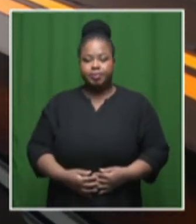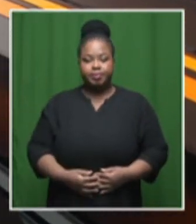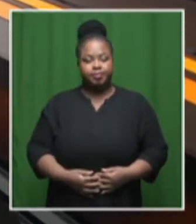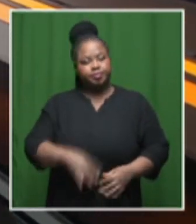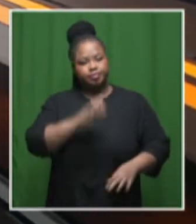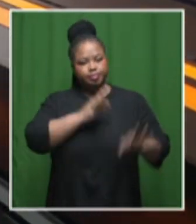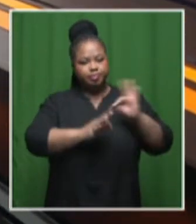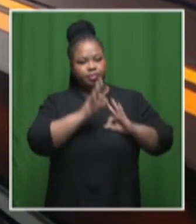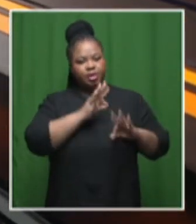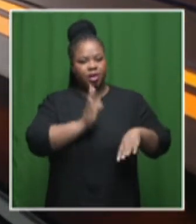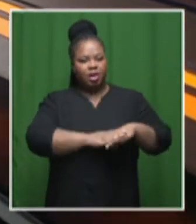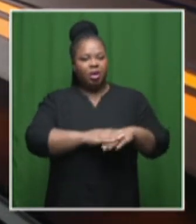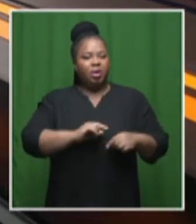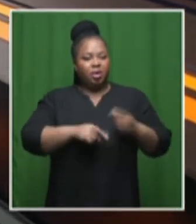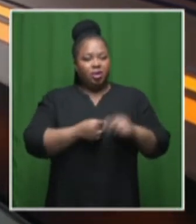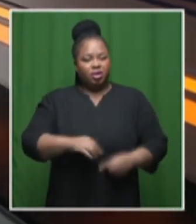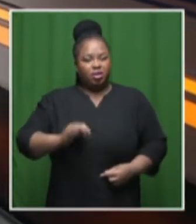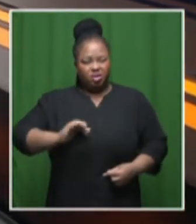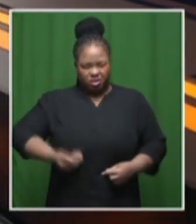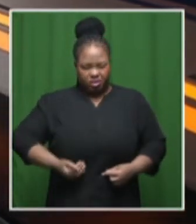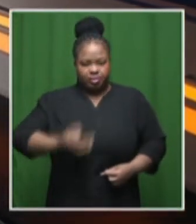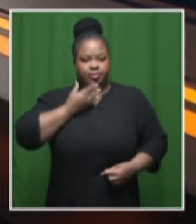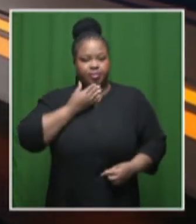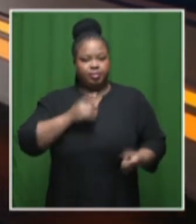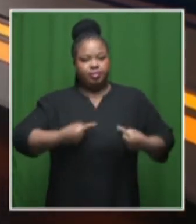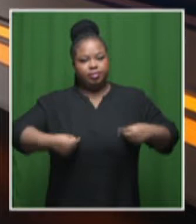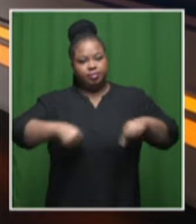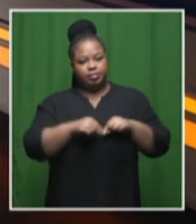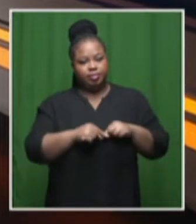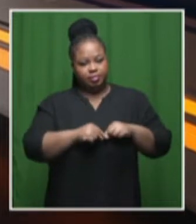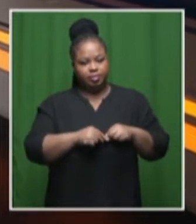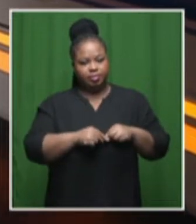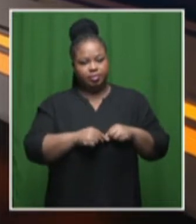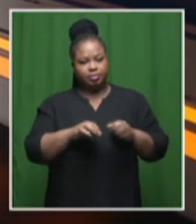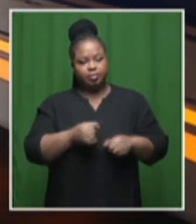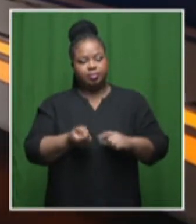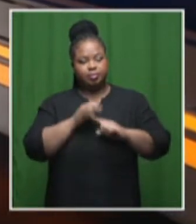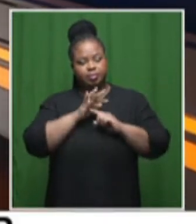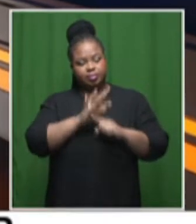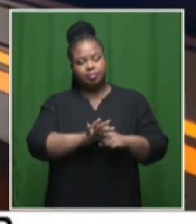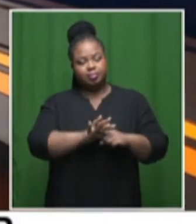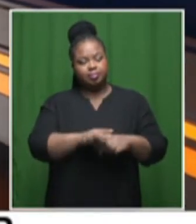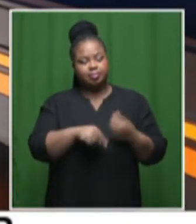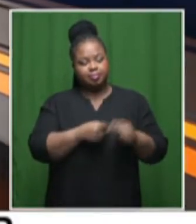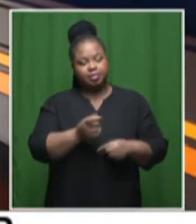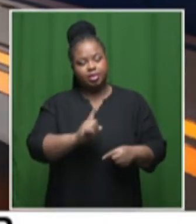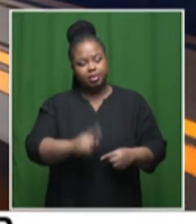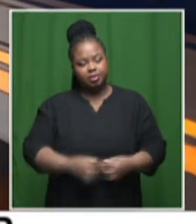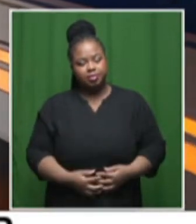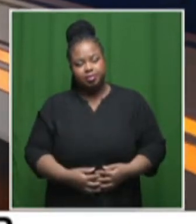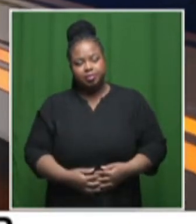more about the Feminism Ya, mang Yethu, Yani group exhibition and what it's all about.